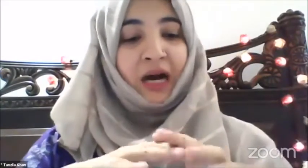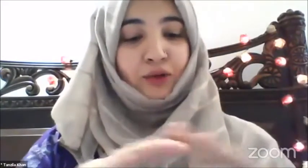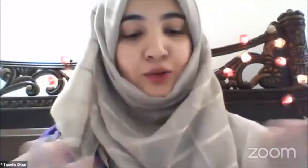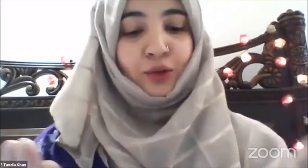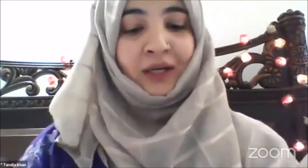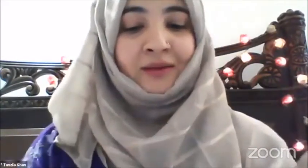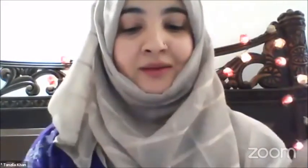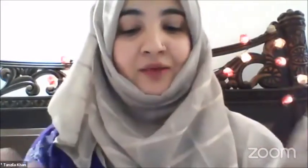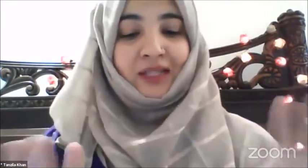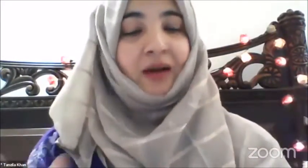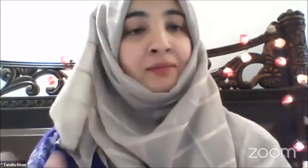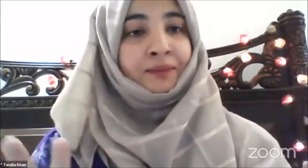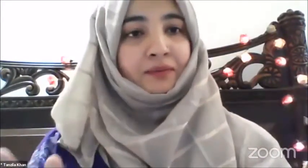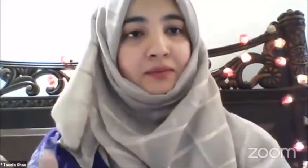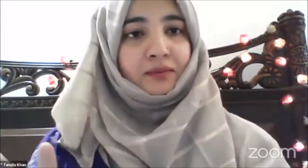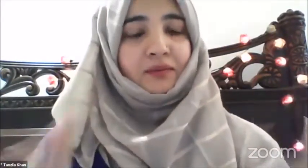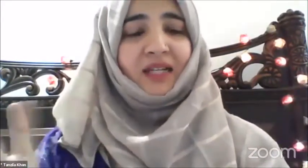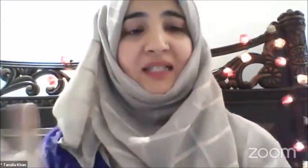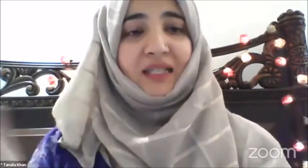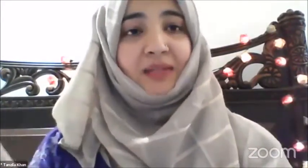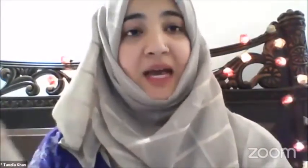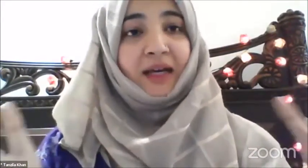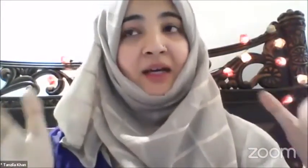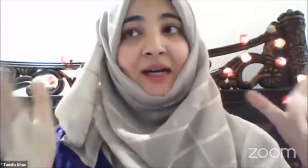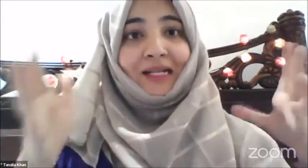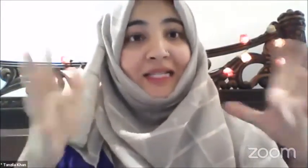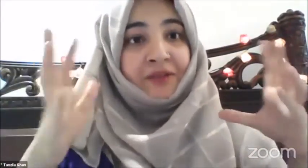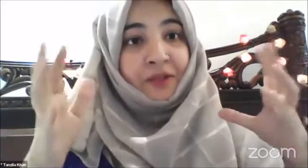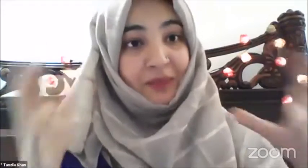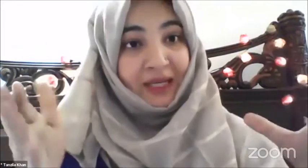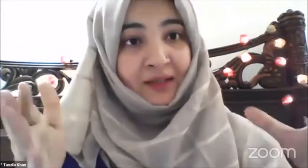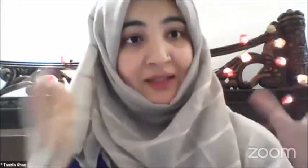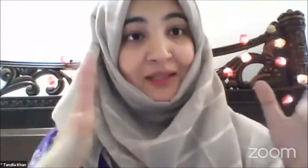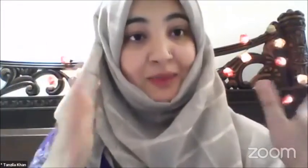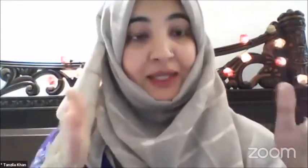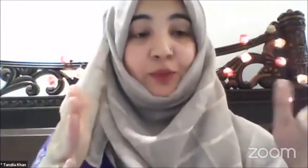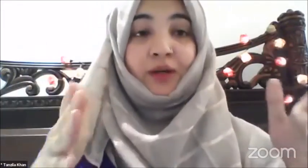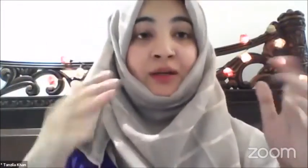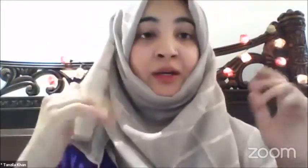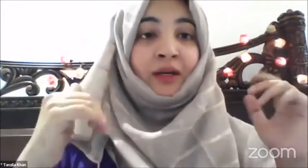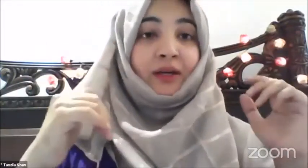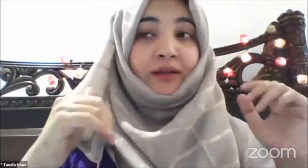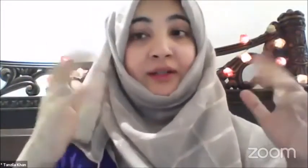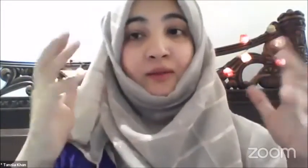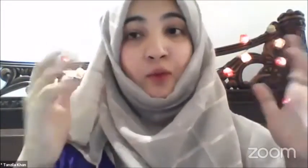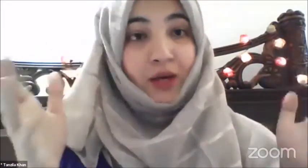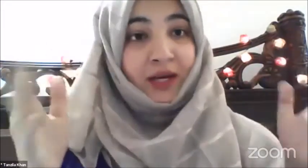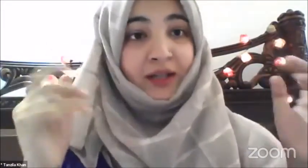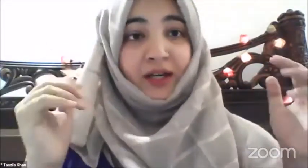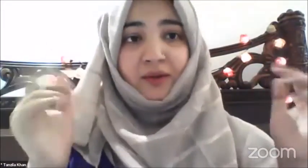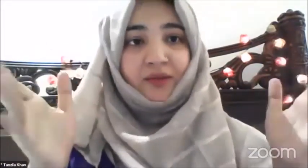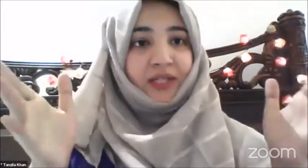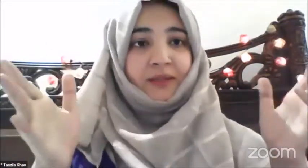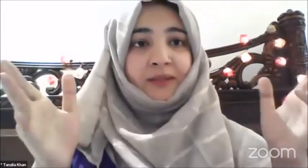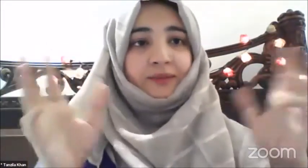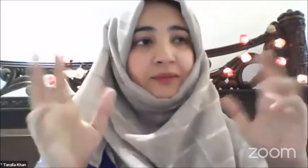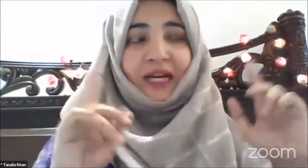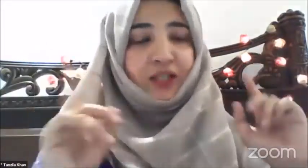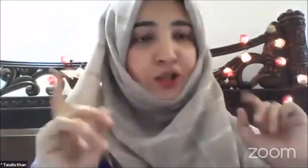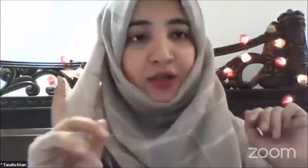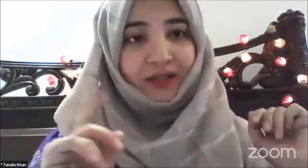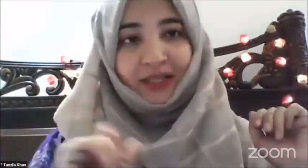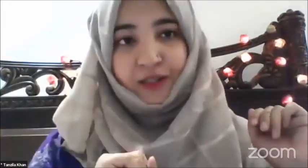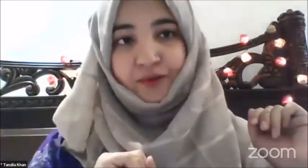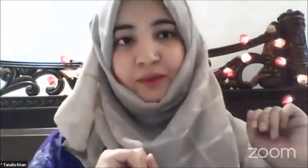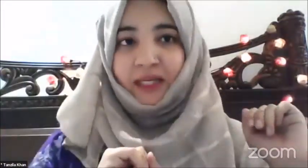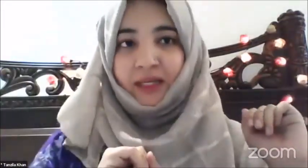the household, for some, it seems like a safe space, a space where they're okay, they're comfortable. That's